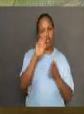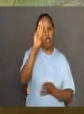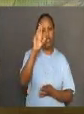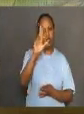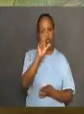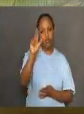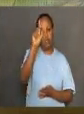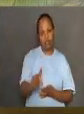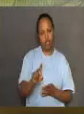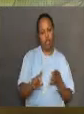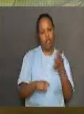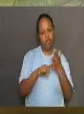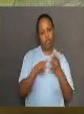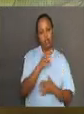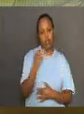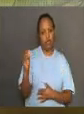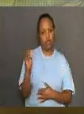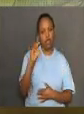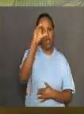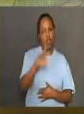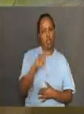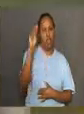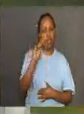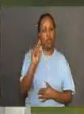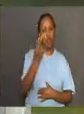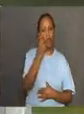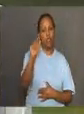Serbia, and Cambodia.